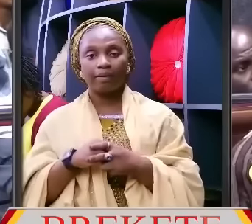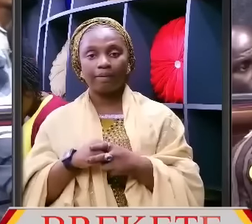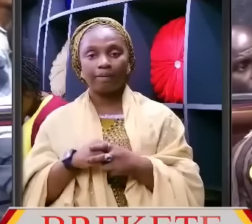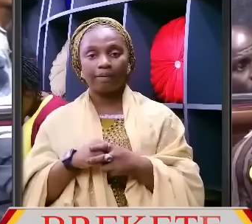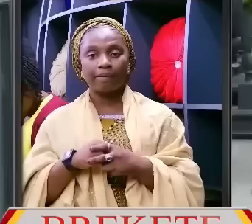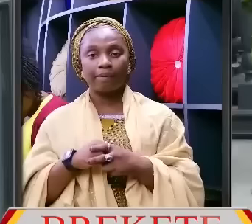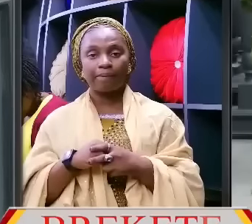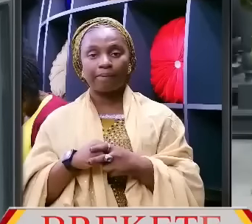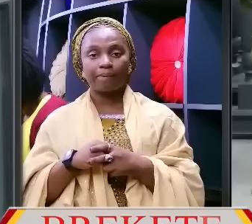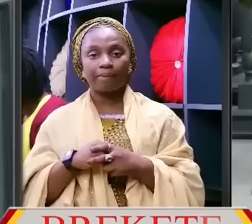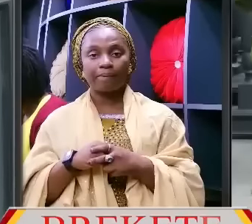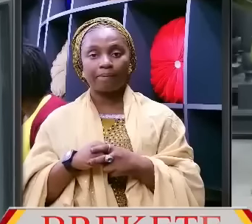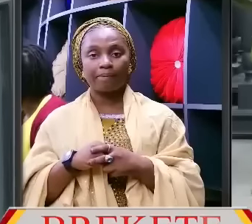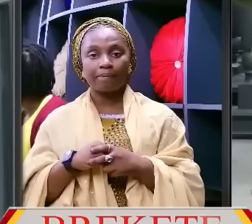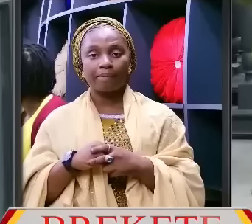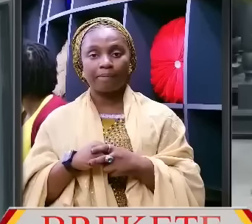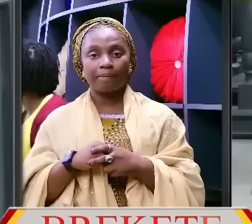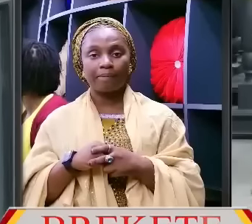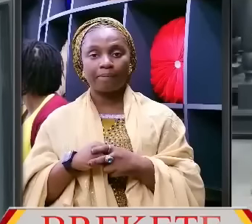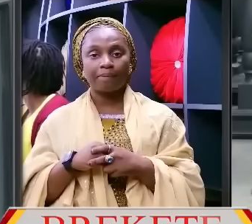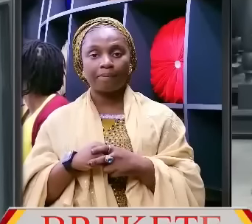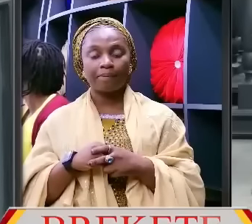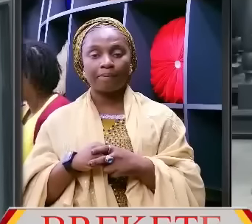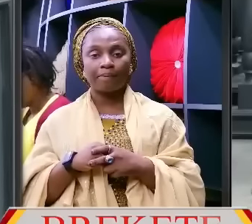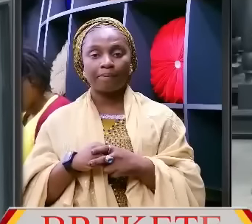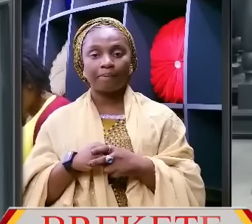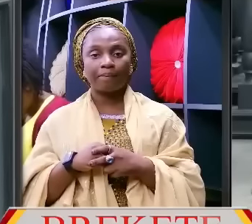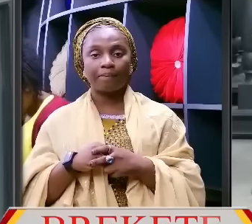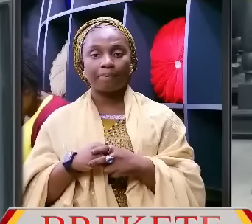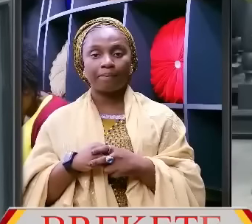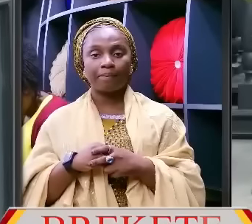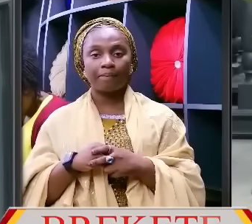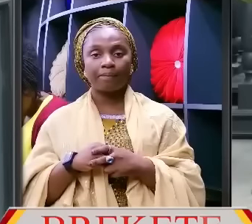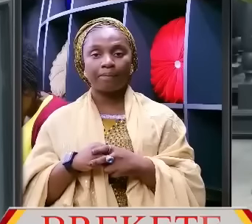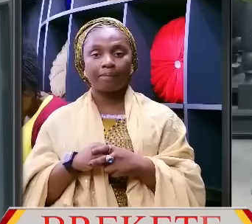over busy, but then I go send you out of this studio. You are distracting me.